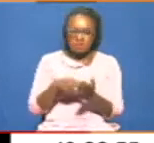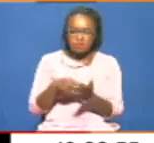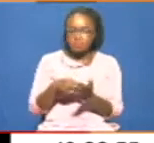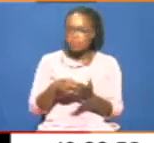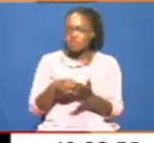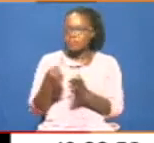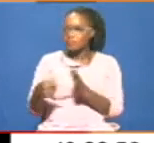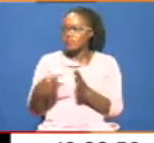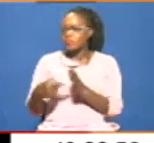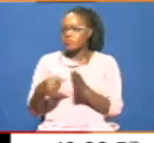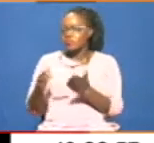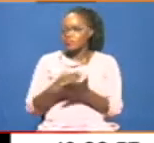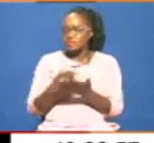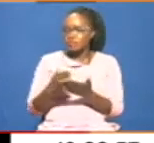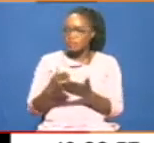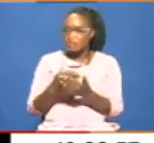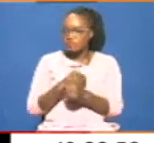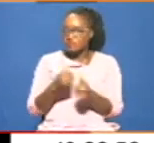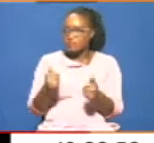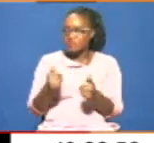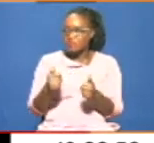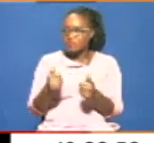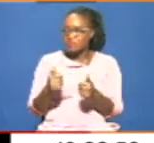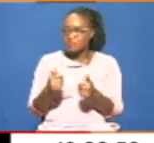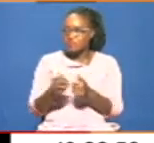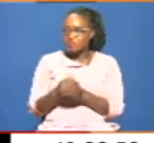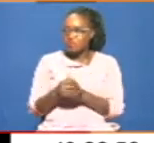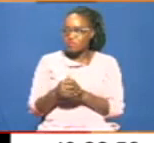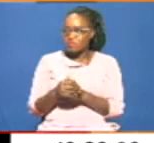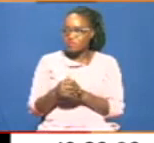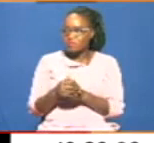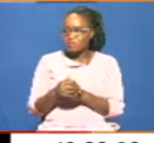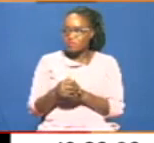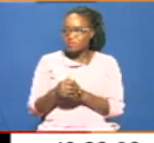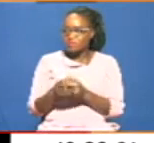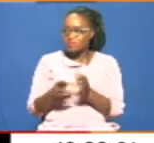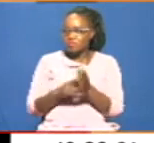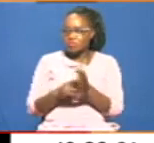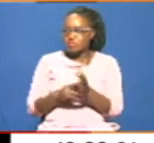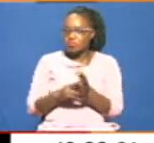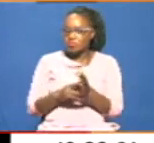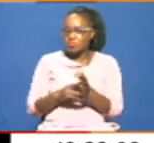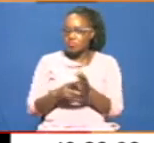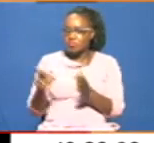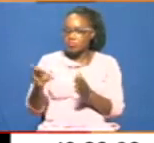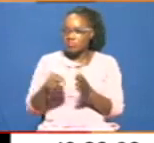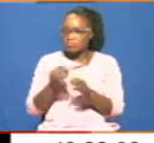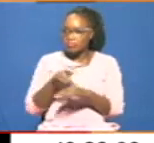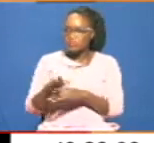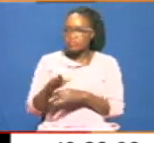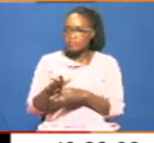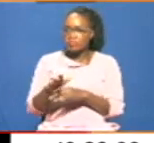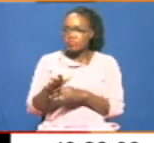industry, the sector, let me call it the clean cooking sector. Mm-hmm. It is it sends representatives in all our